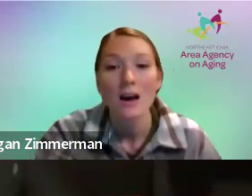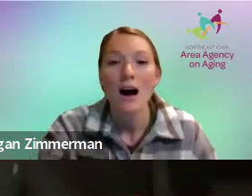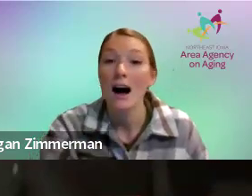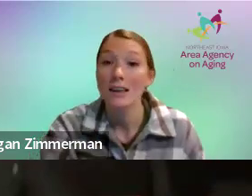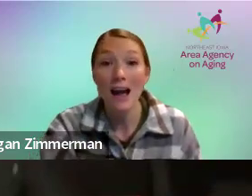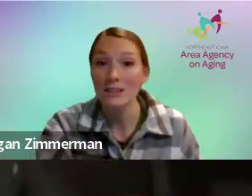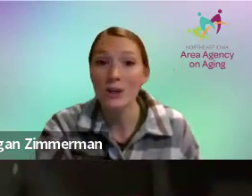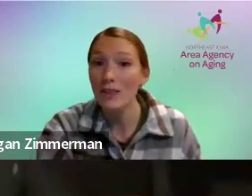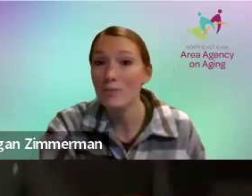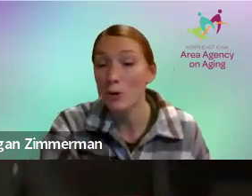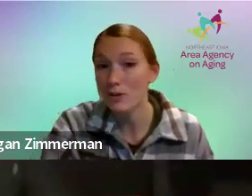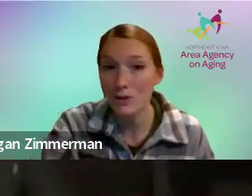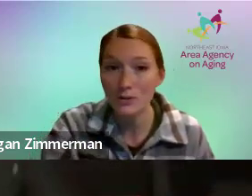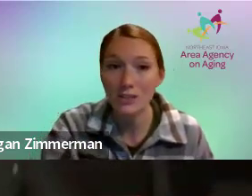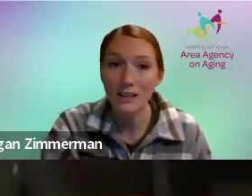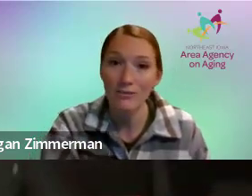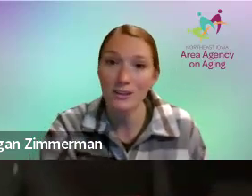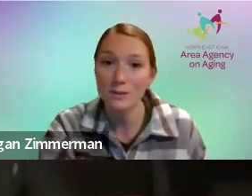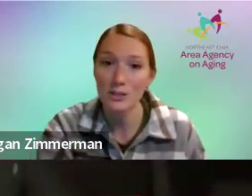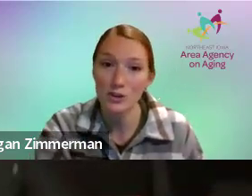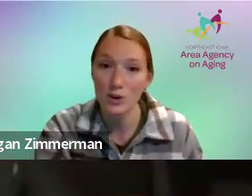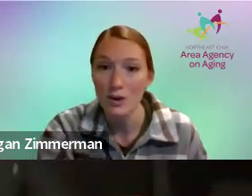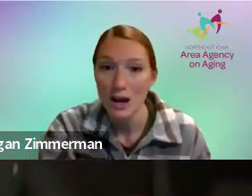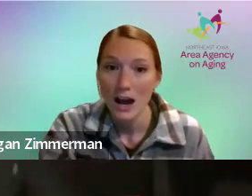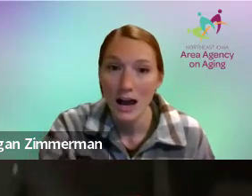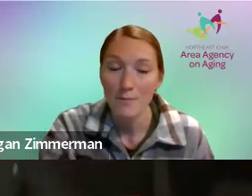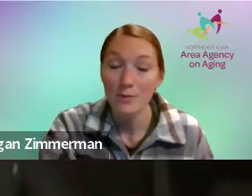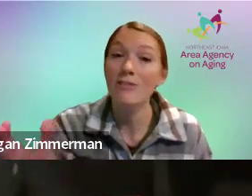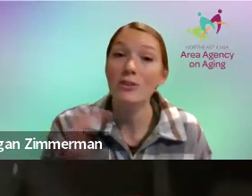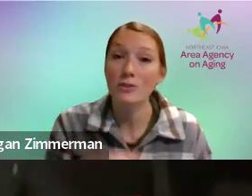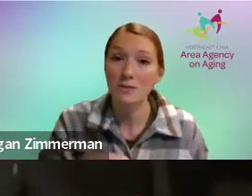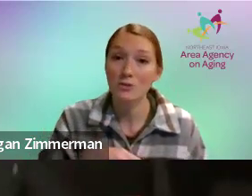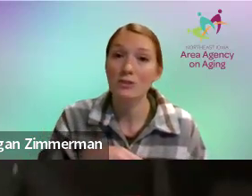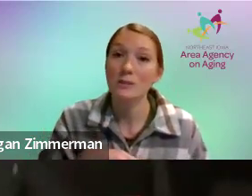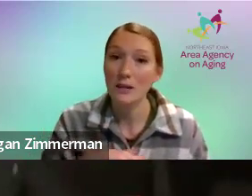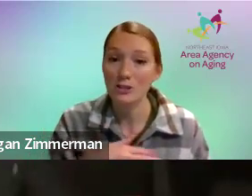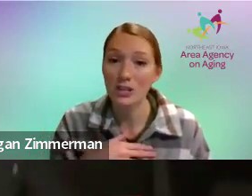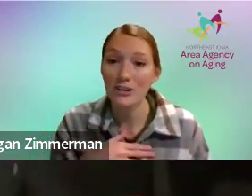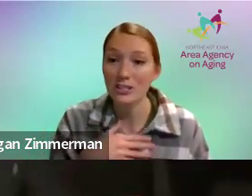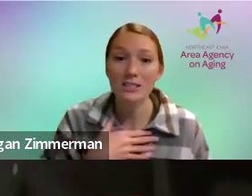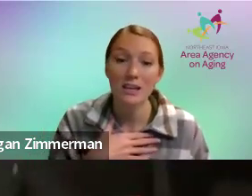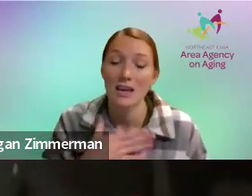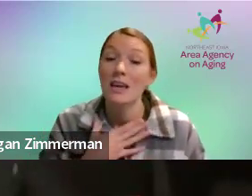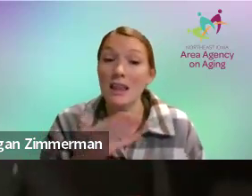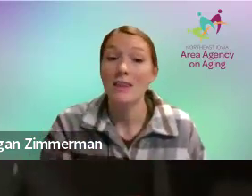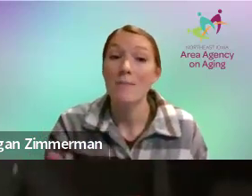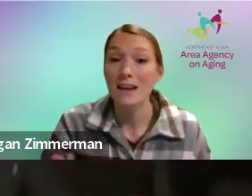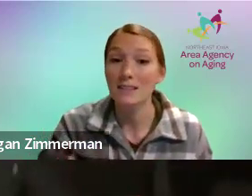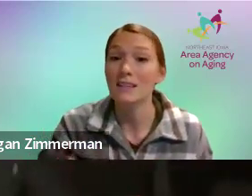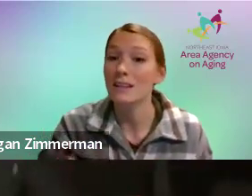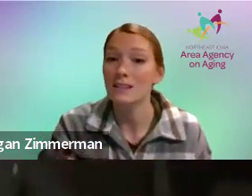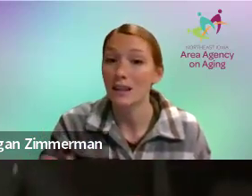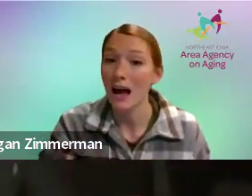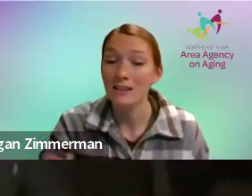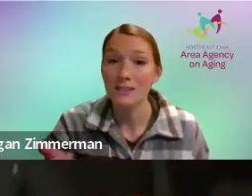their notes. Yeah, so I think both of those could definitely be true. Given those visual and spatial changes, they